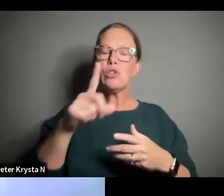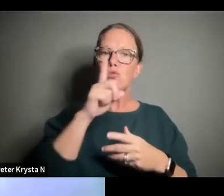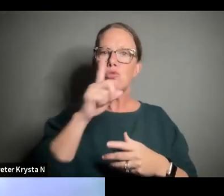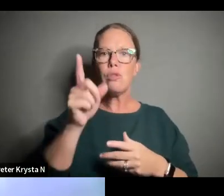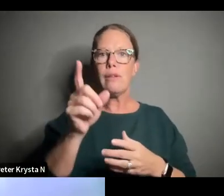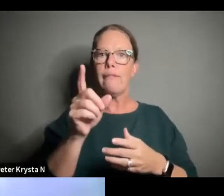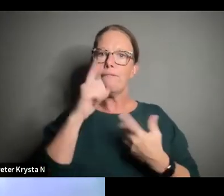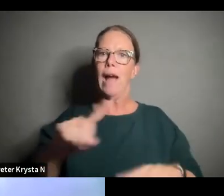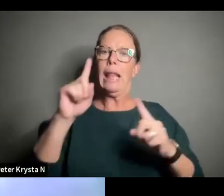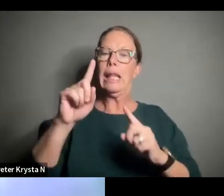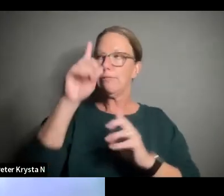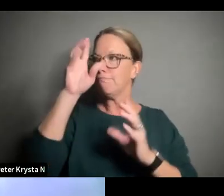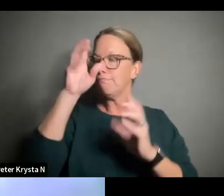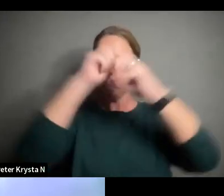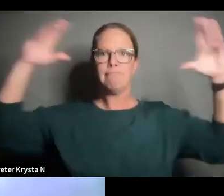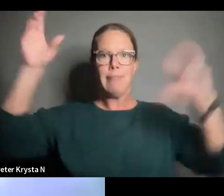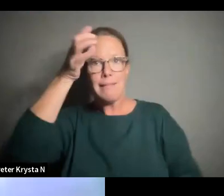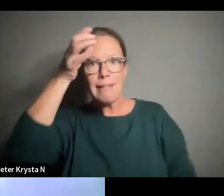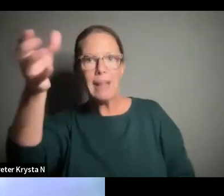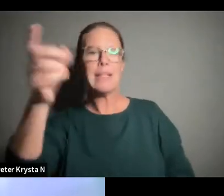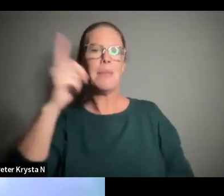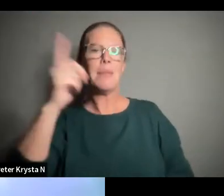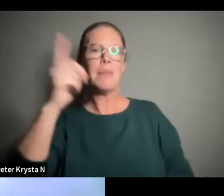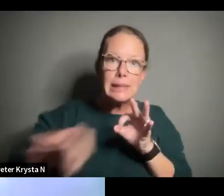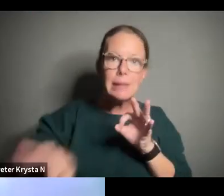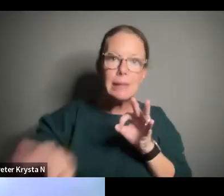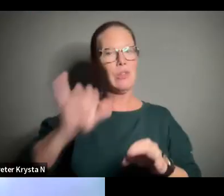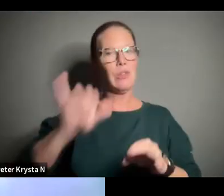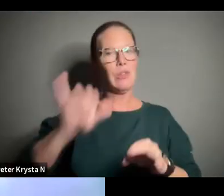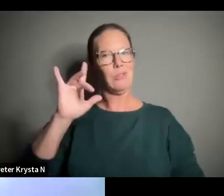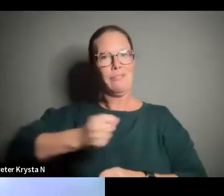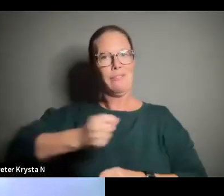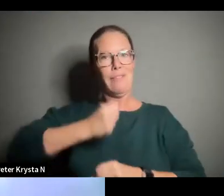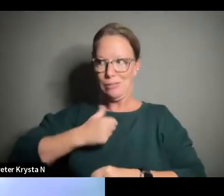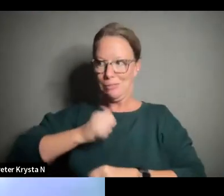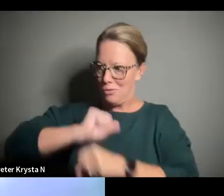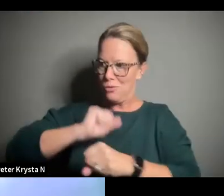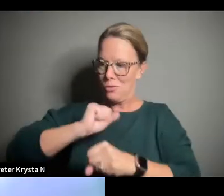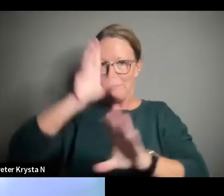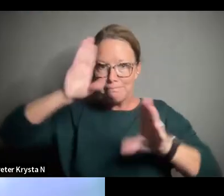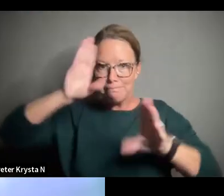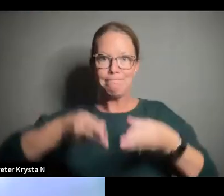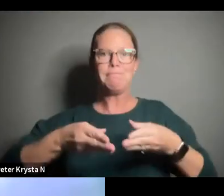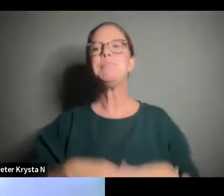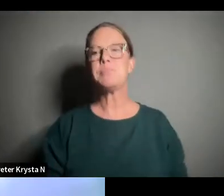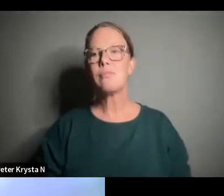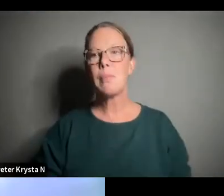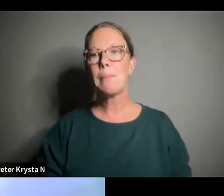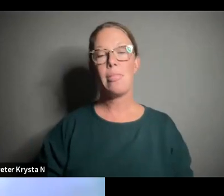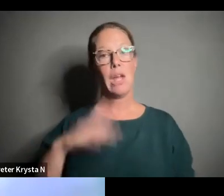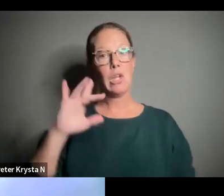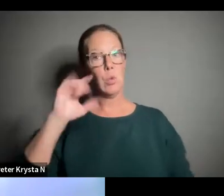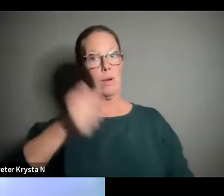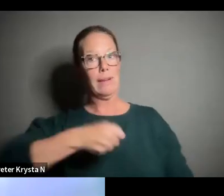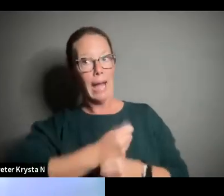we've been able to do that for this diaphragm pacing project over my last 25 years of working on this. So 25 years is